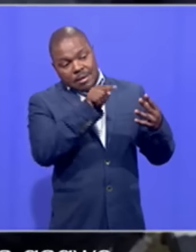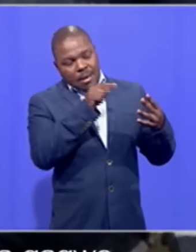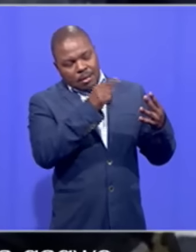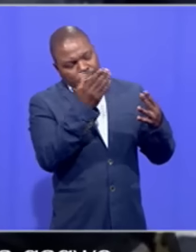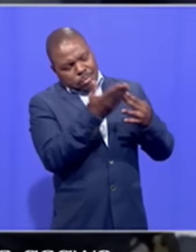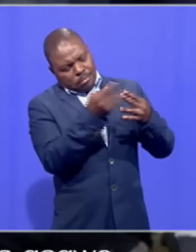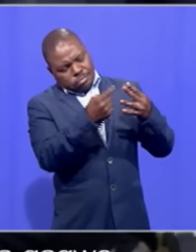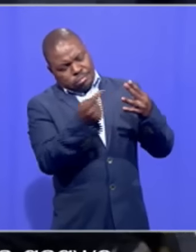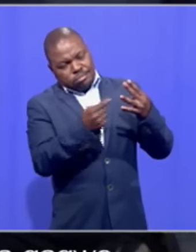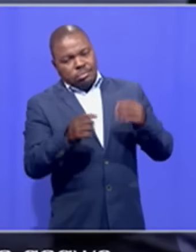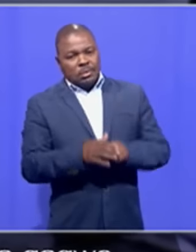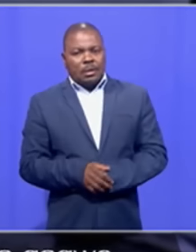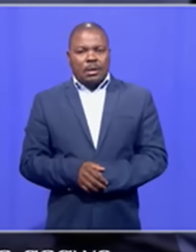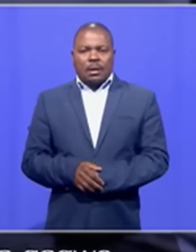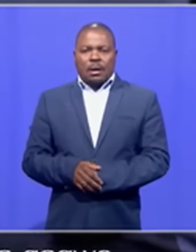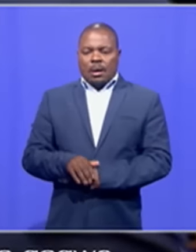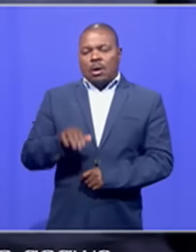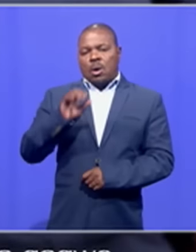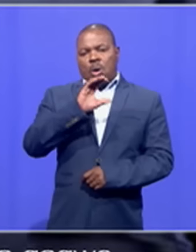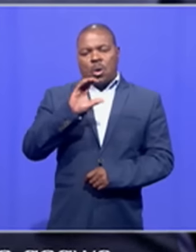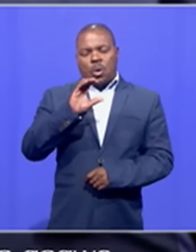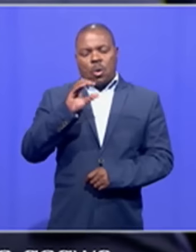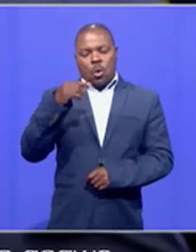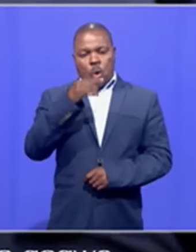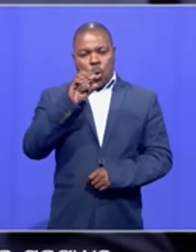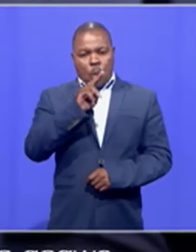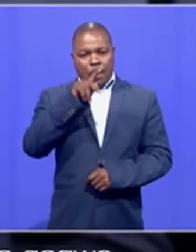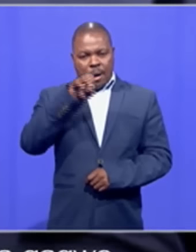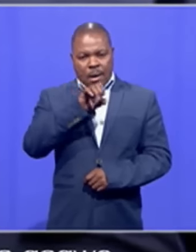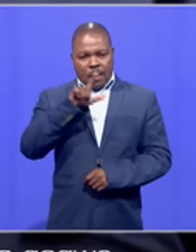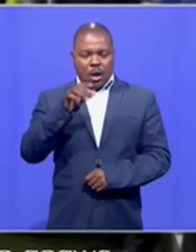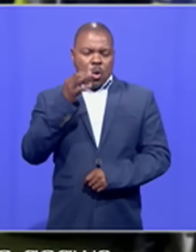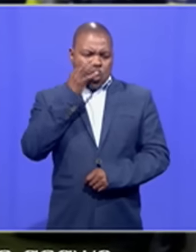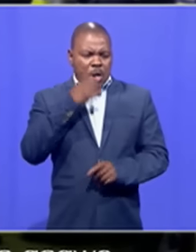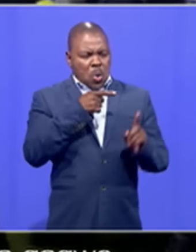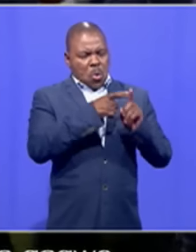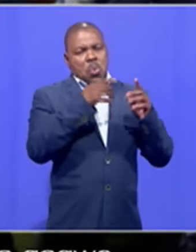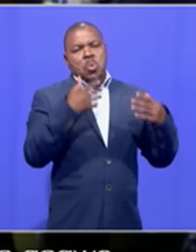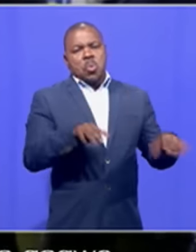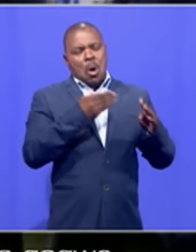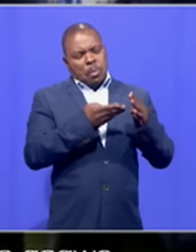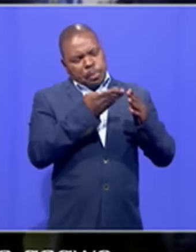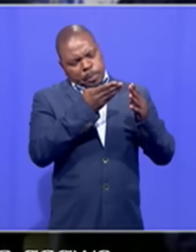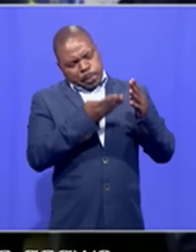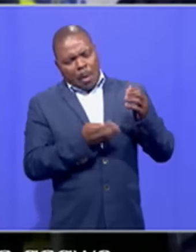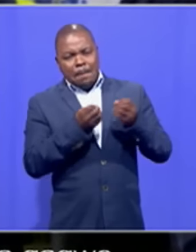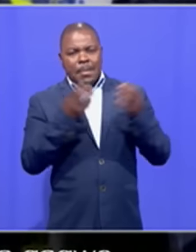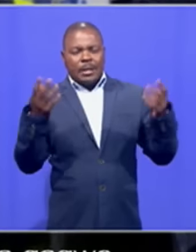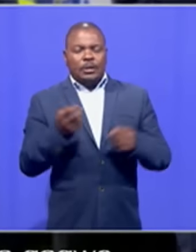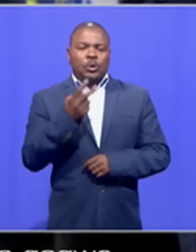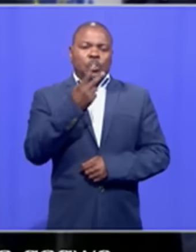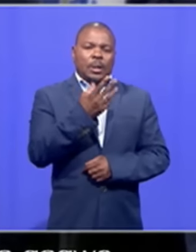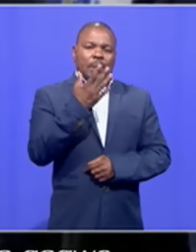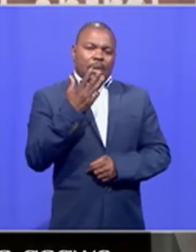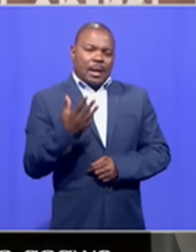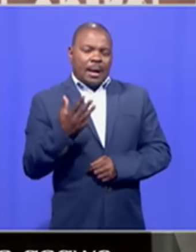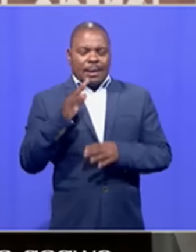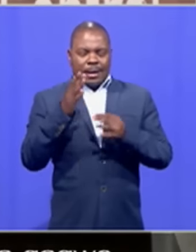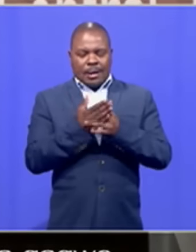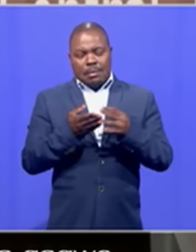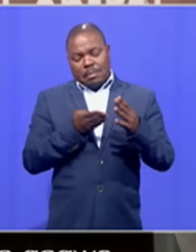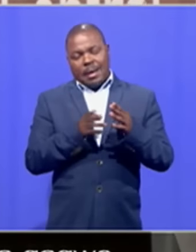gagwe. Majoro General Anthony Gopal o re Shannick o be a amega melatong ye 29 go balwa ya go utswa